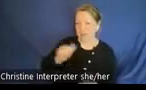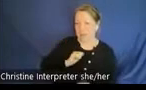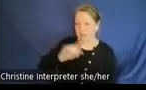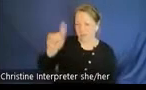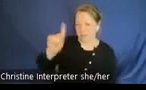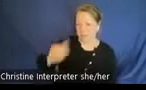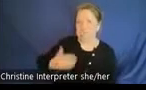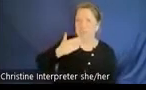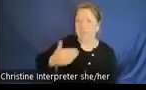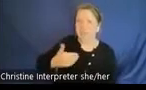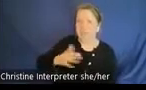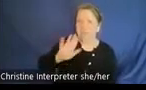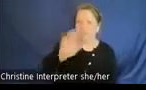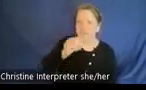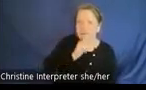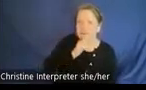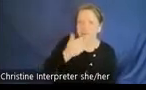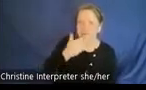you everybody for your patience.